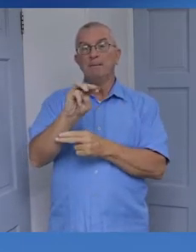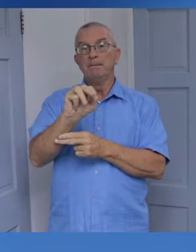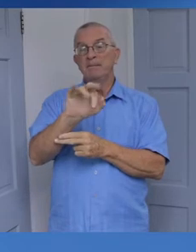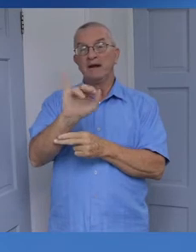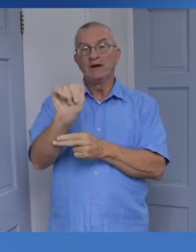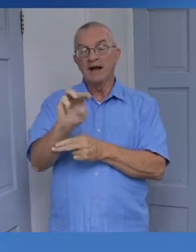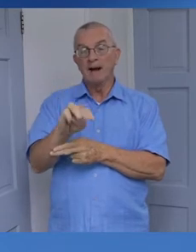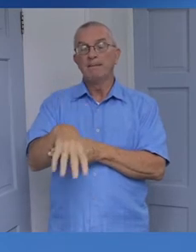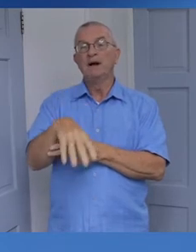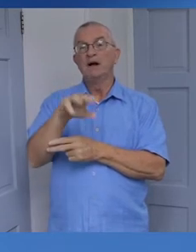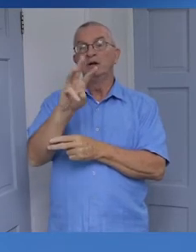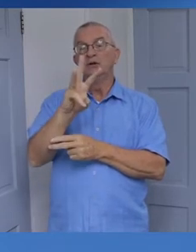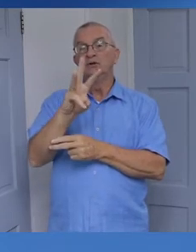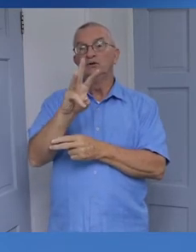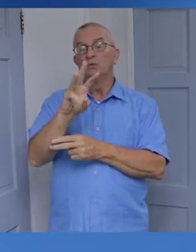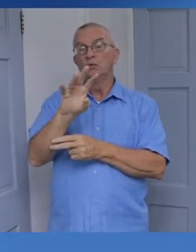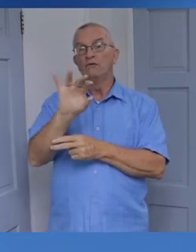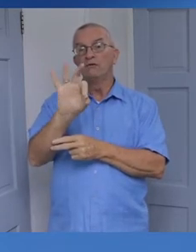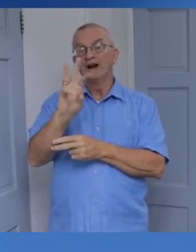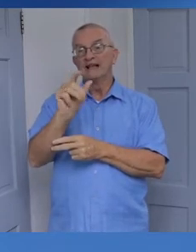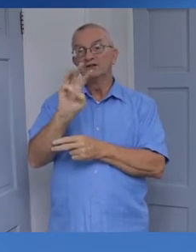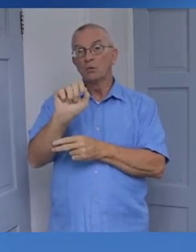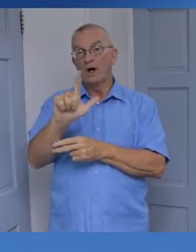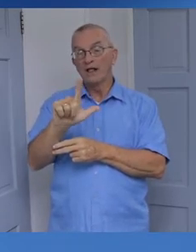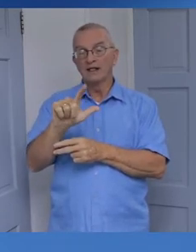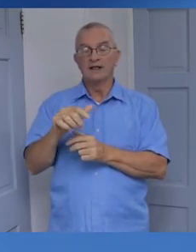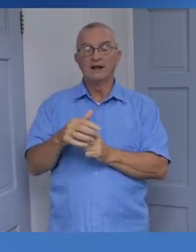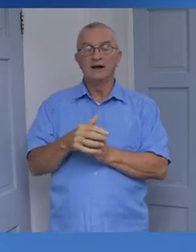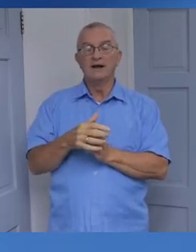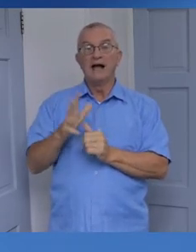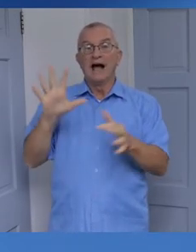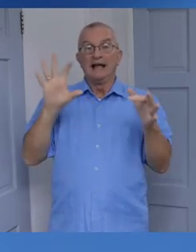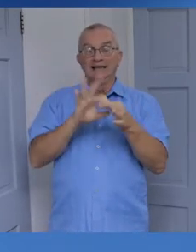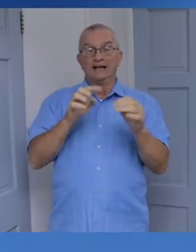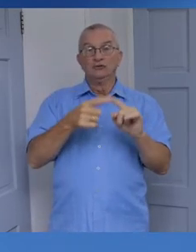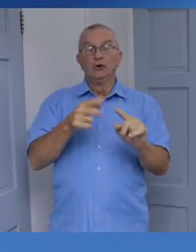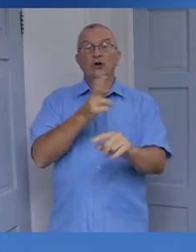of Guyana, attached to the Georgetown Public Hospital